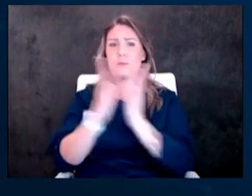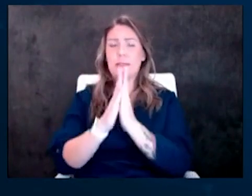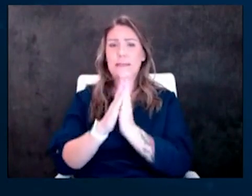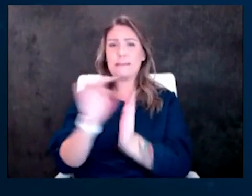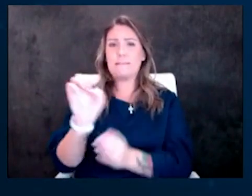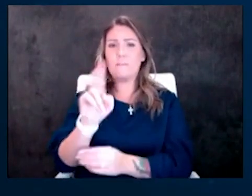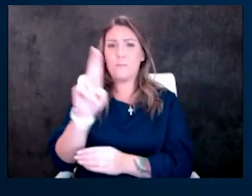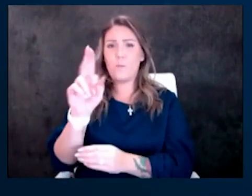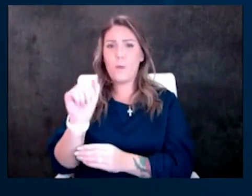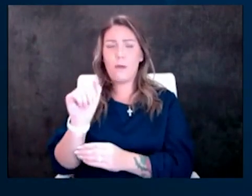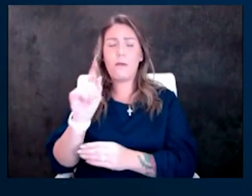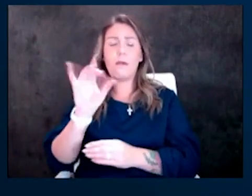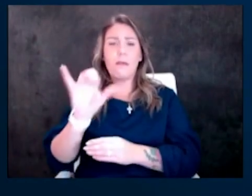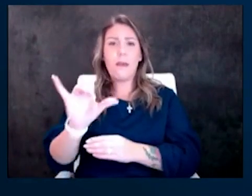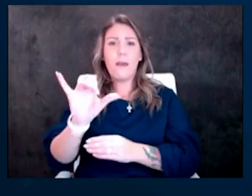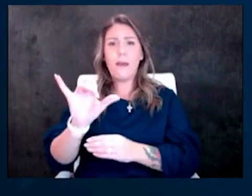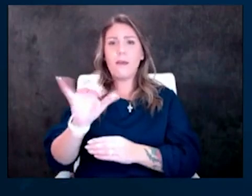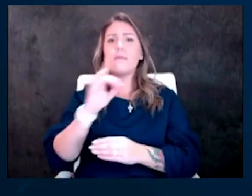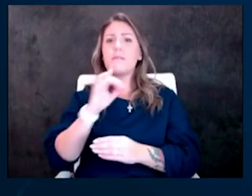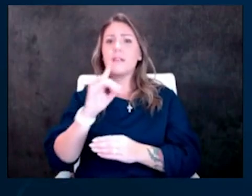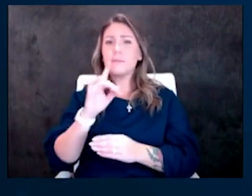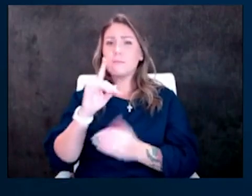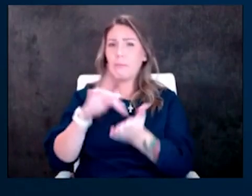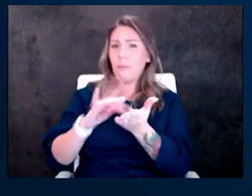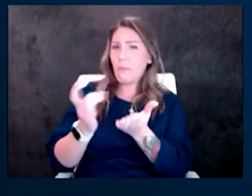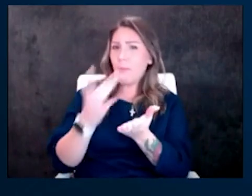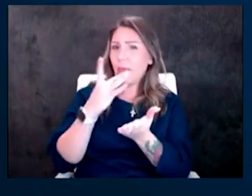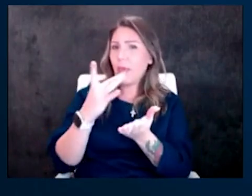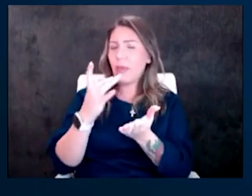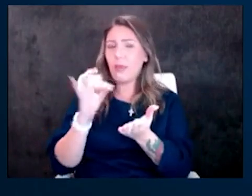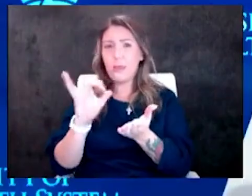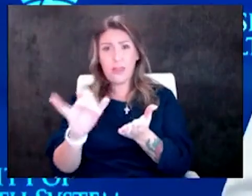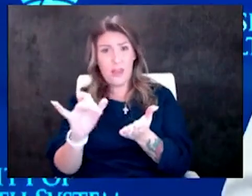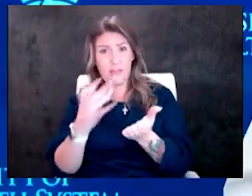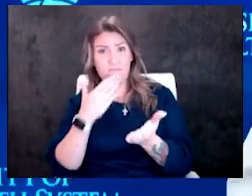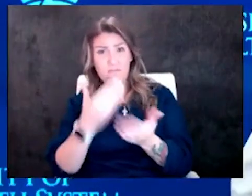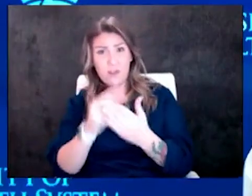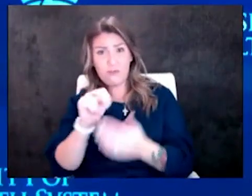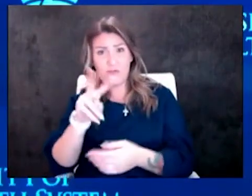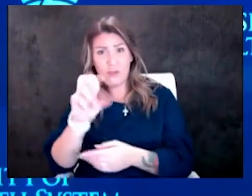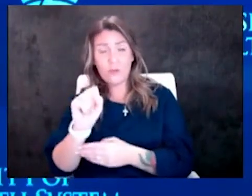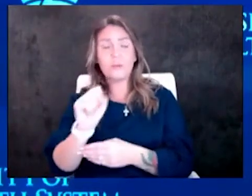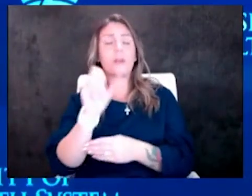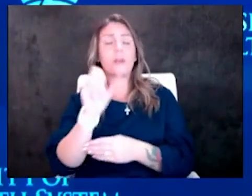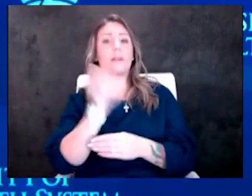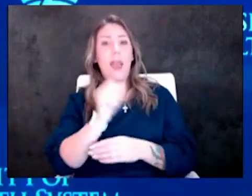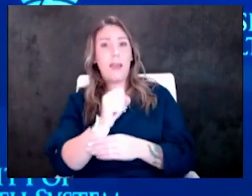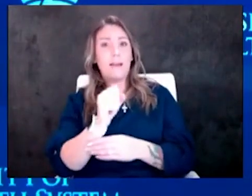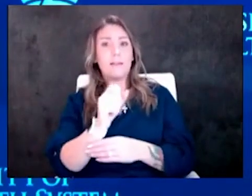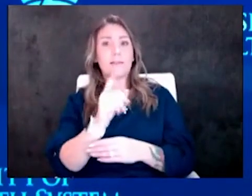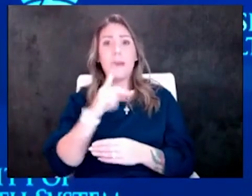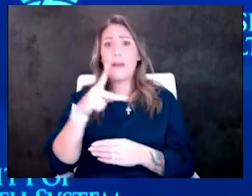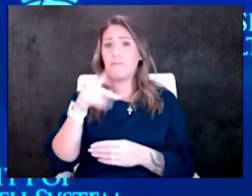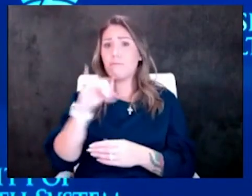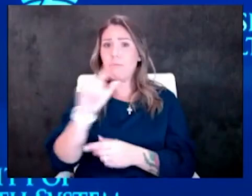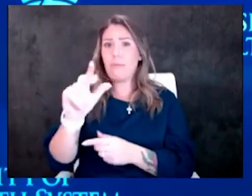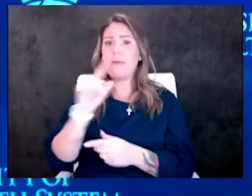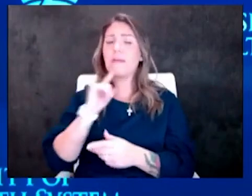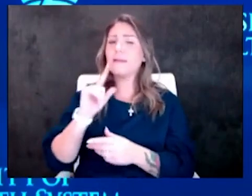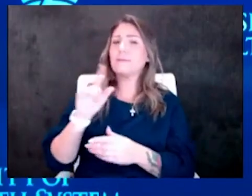pill, do you find that encouraging? I find it great news. That pill looks really good. Now, again, we haven't seen, to Hawkeye's point, he always cautions me,